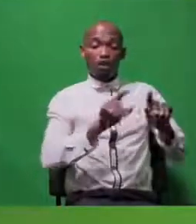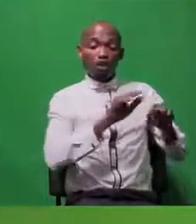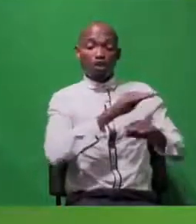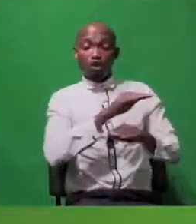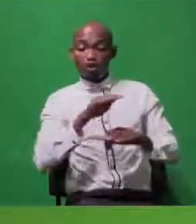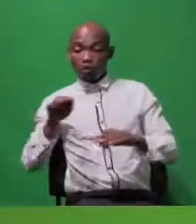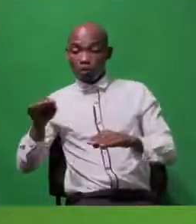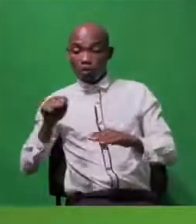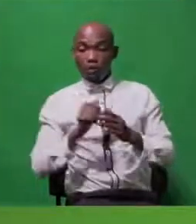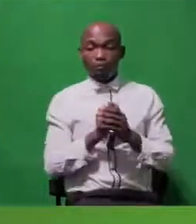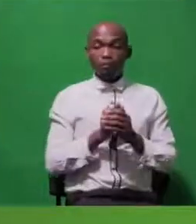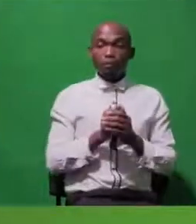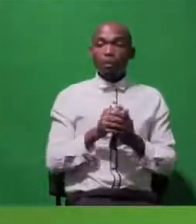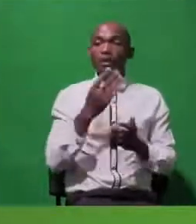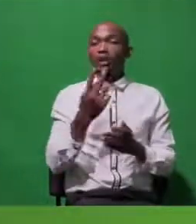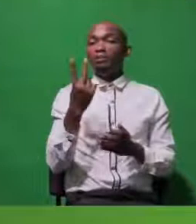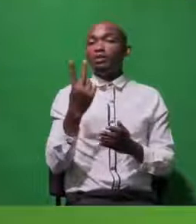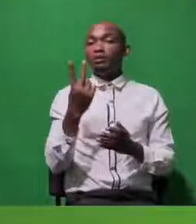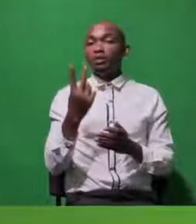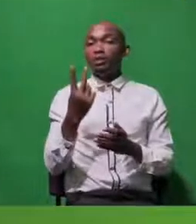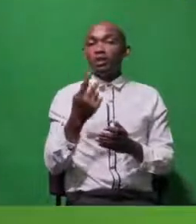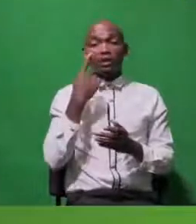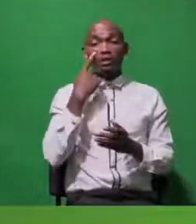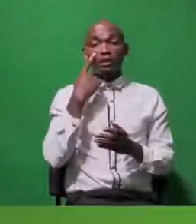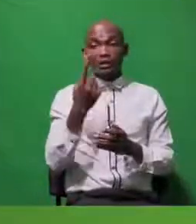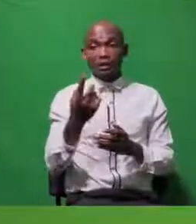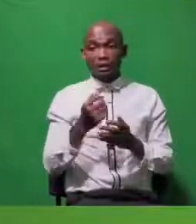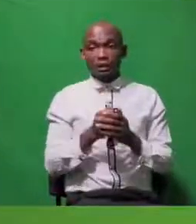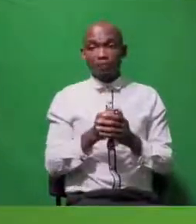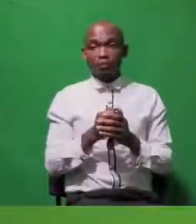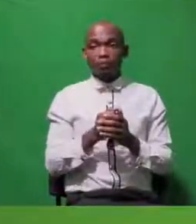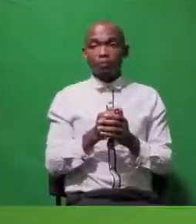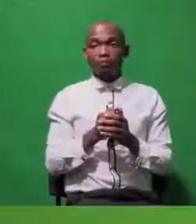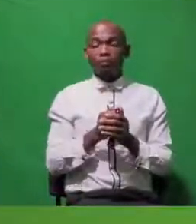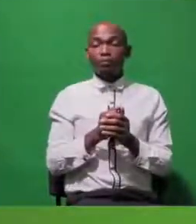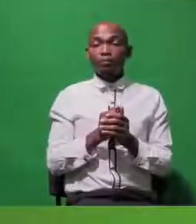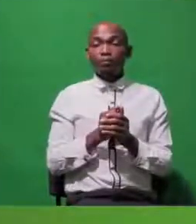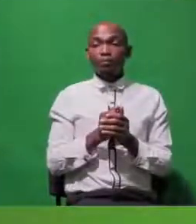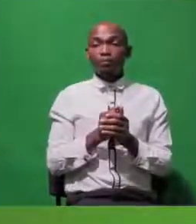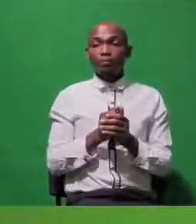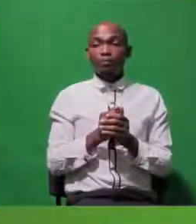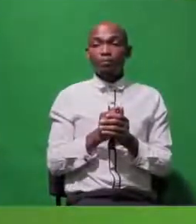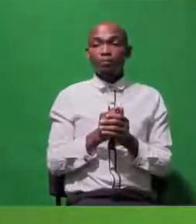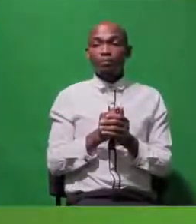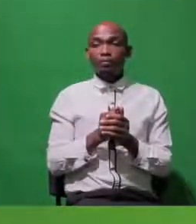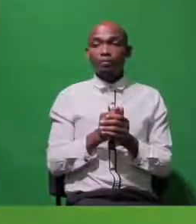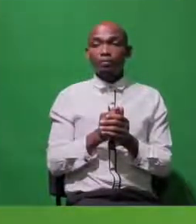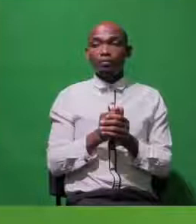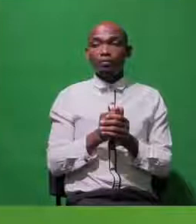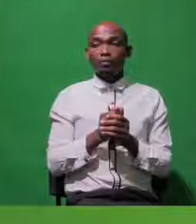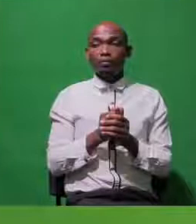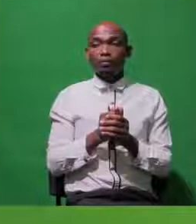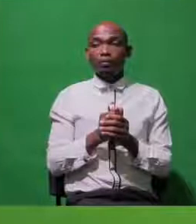Number 2, let us reflect our triangle again by using a vertical